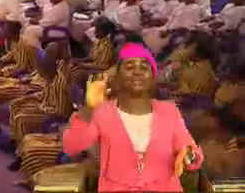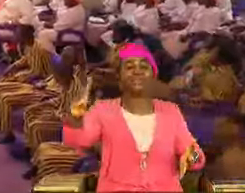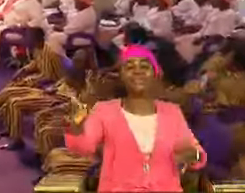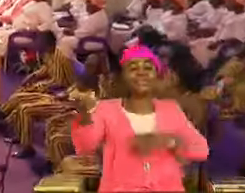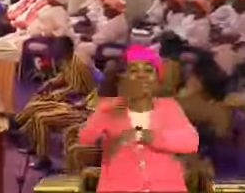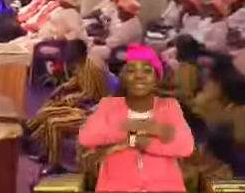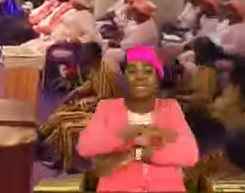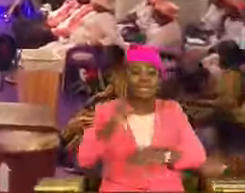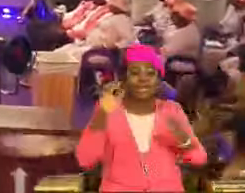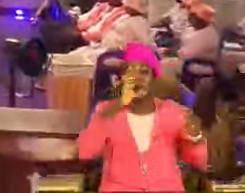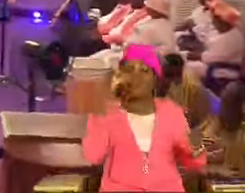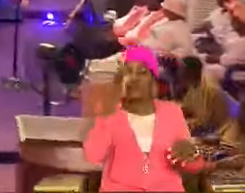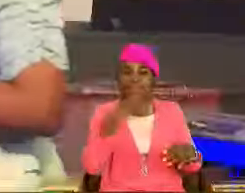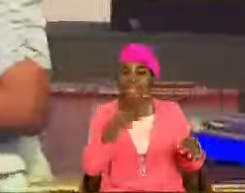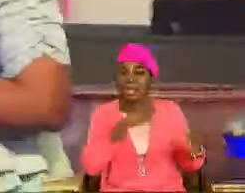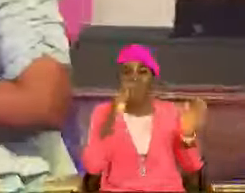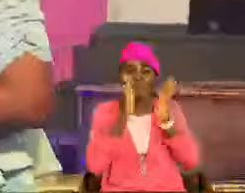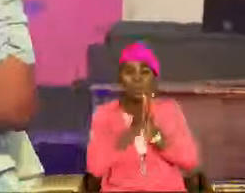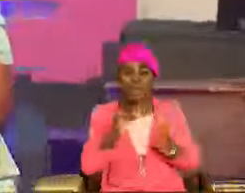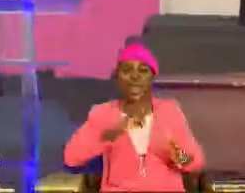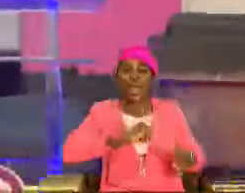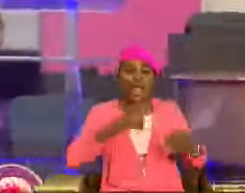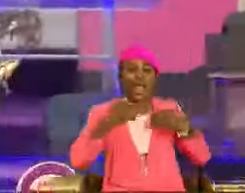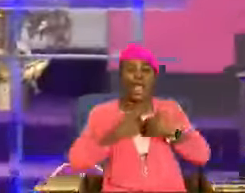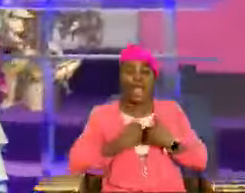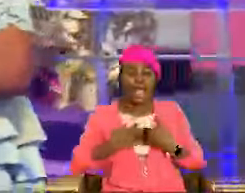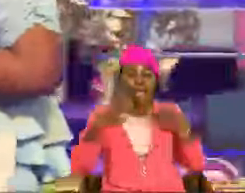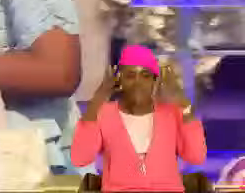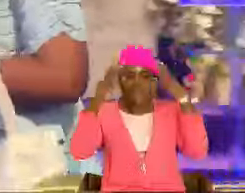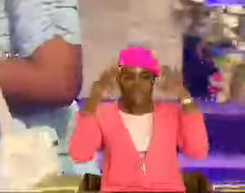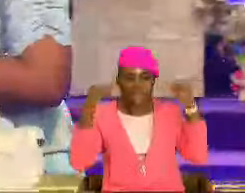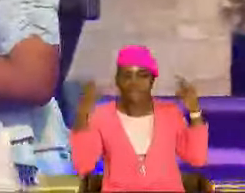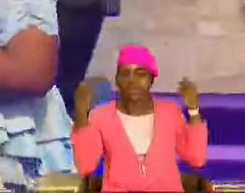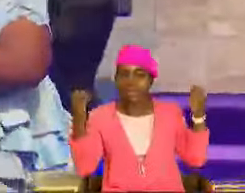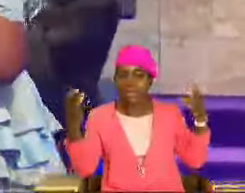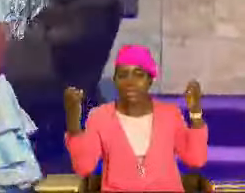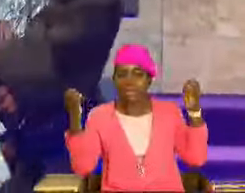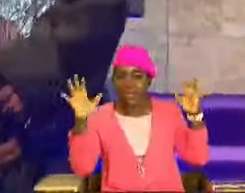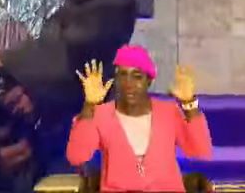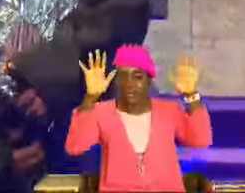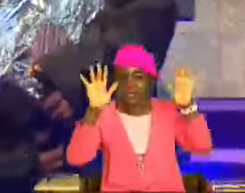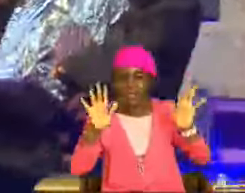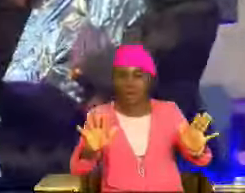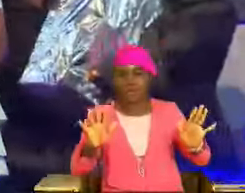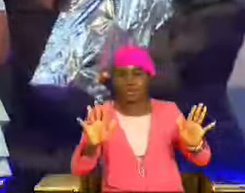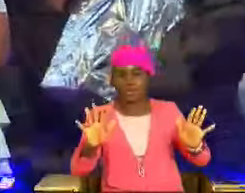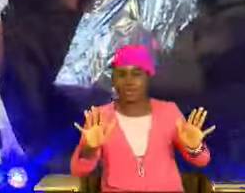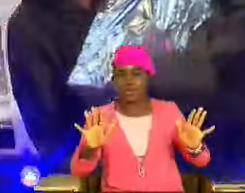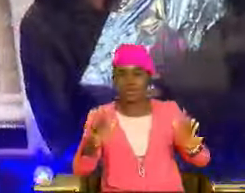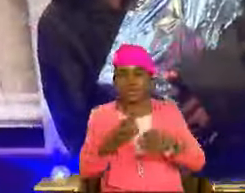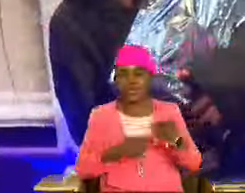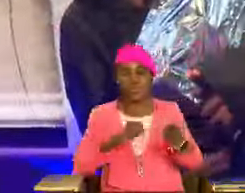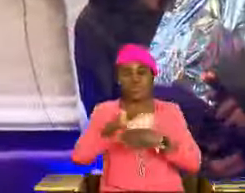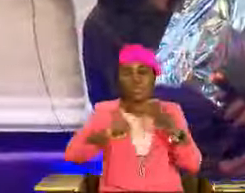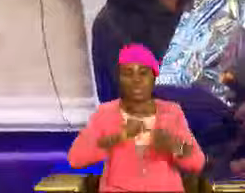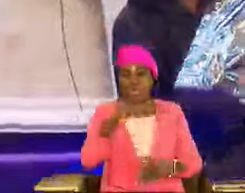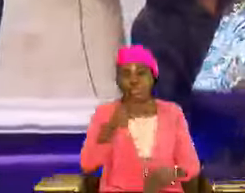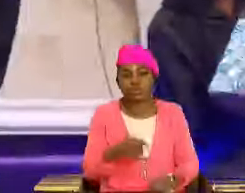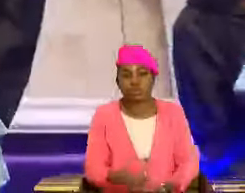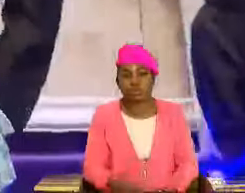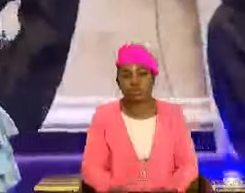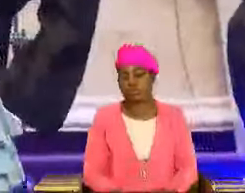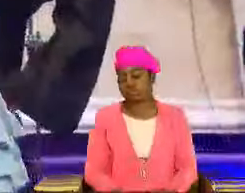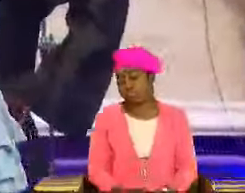miracles in fact God is faithful to me what about you H I've not expressed